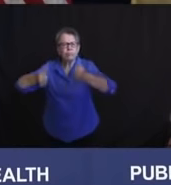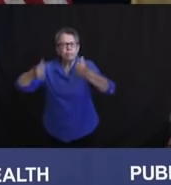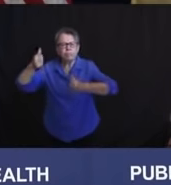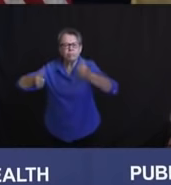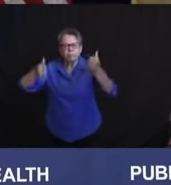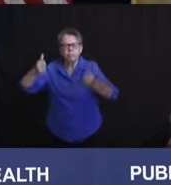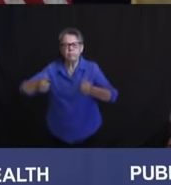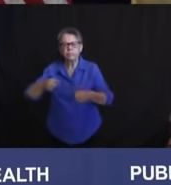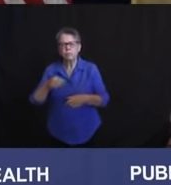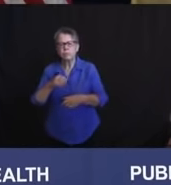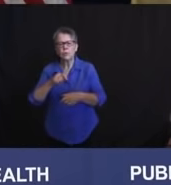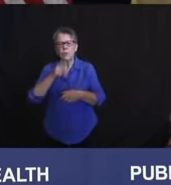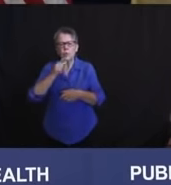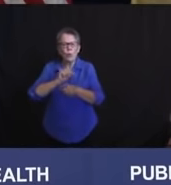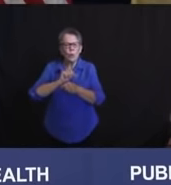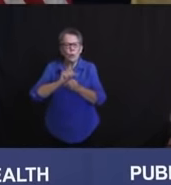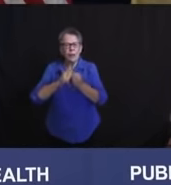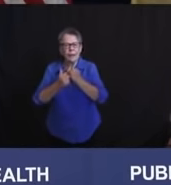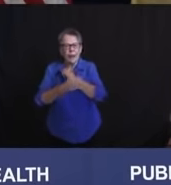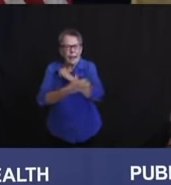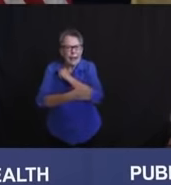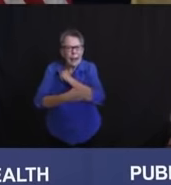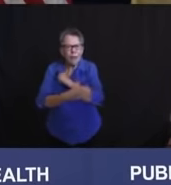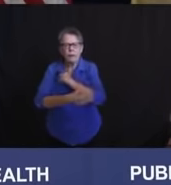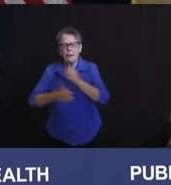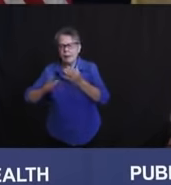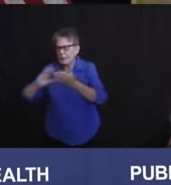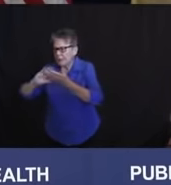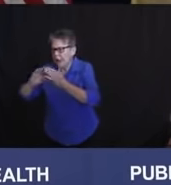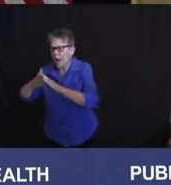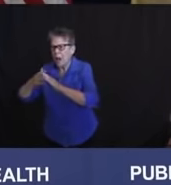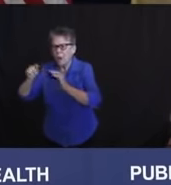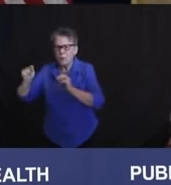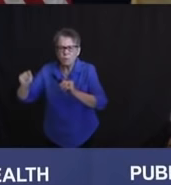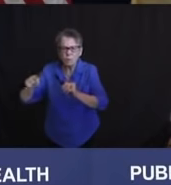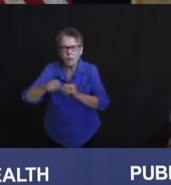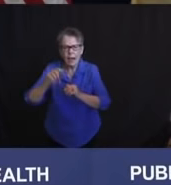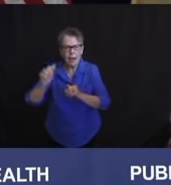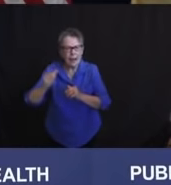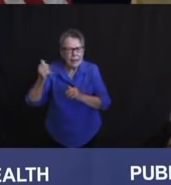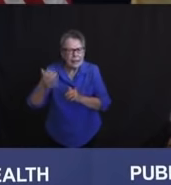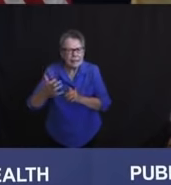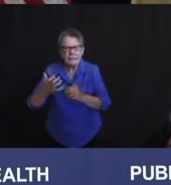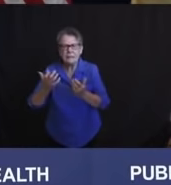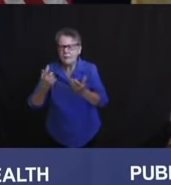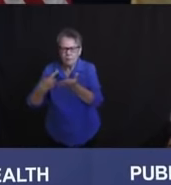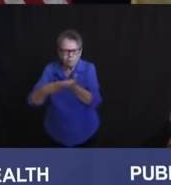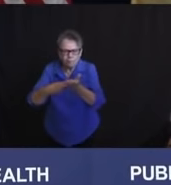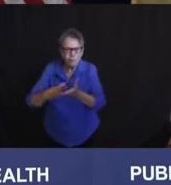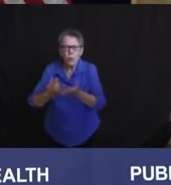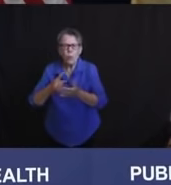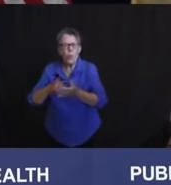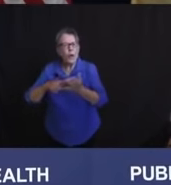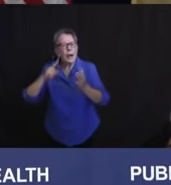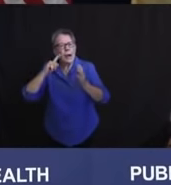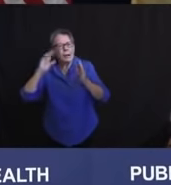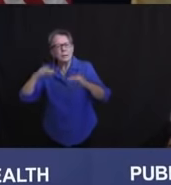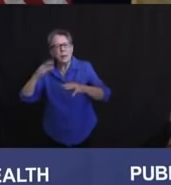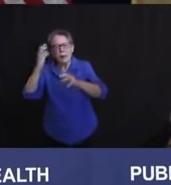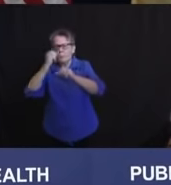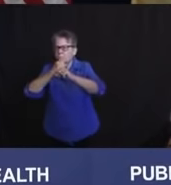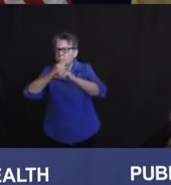municipalities with regard to the what the magnitude of that's going to be, and we will be certainly prepared to assist to make sure